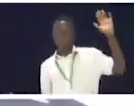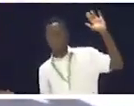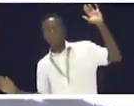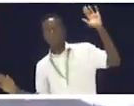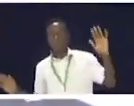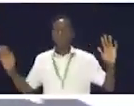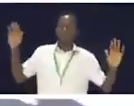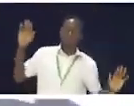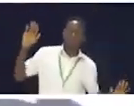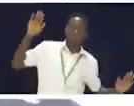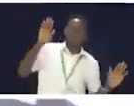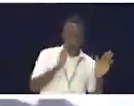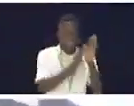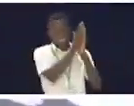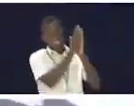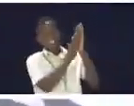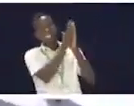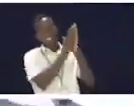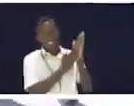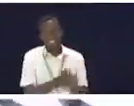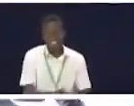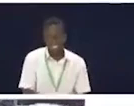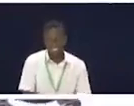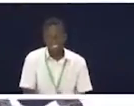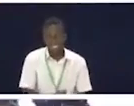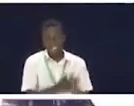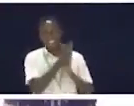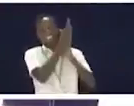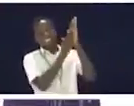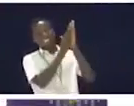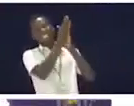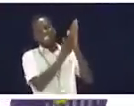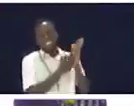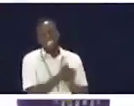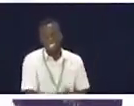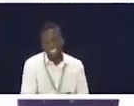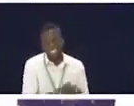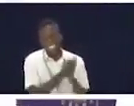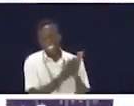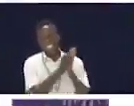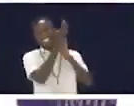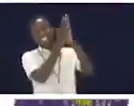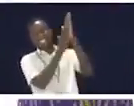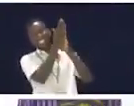Al hearing Yesu ba iya ka munkawo go iya o.